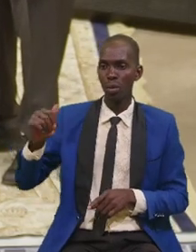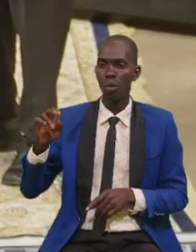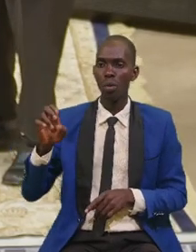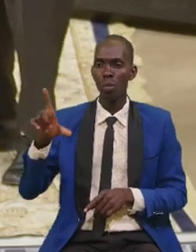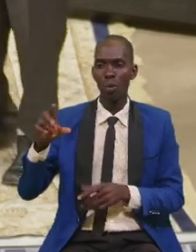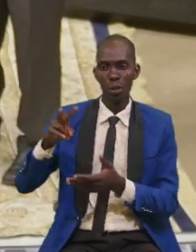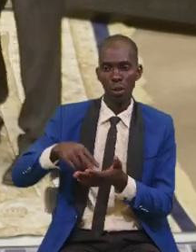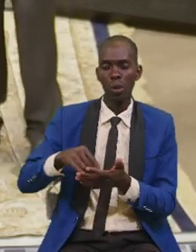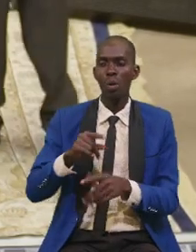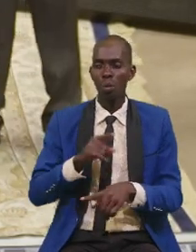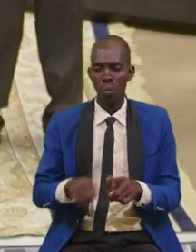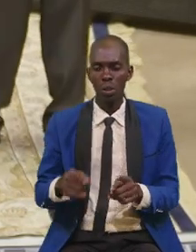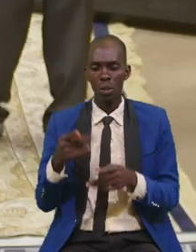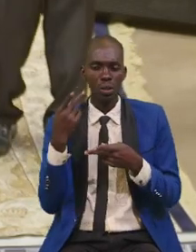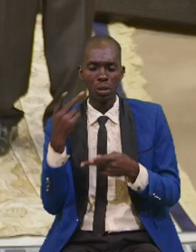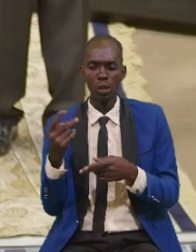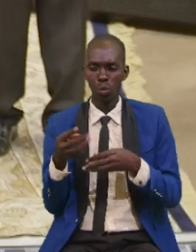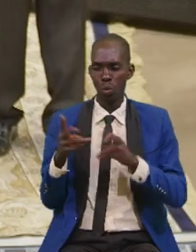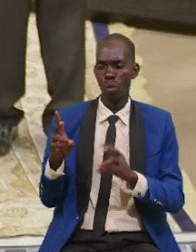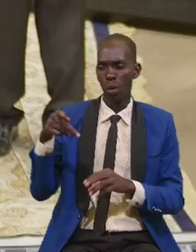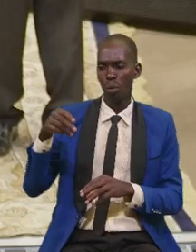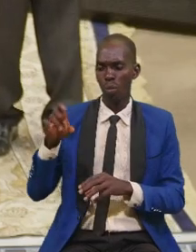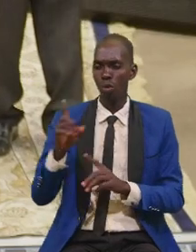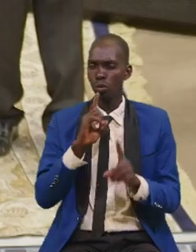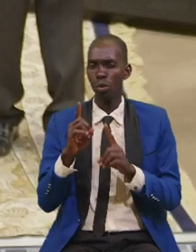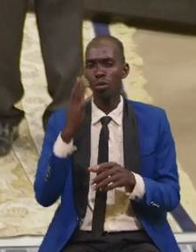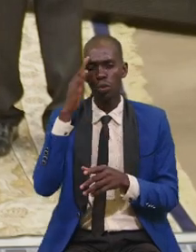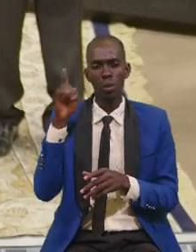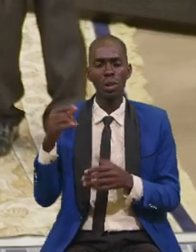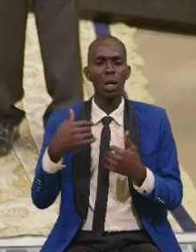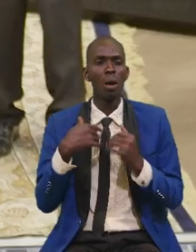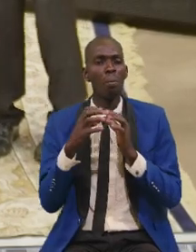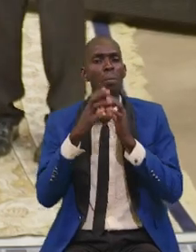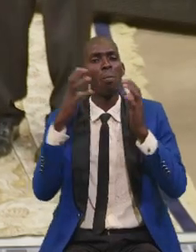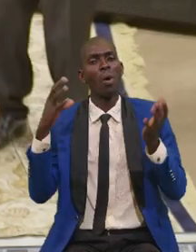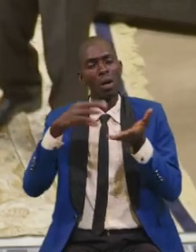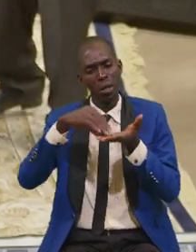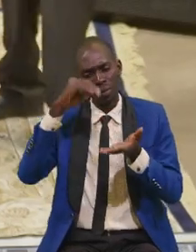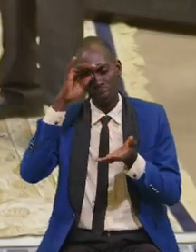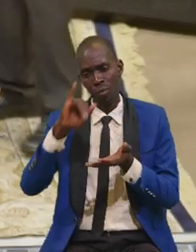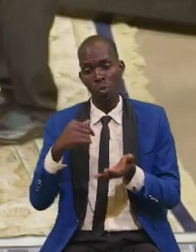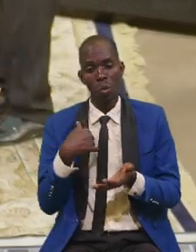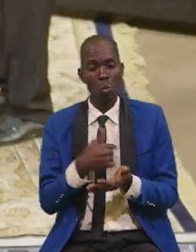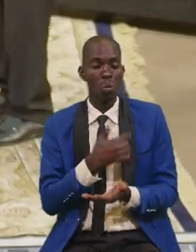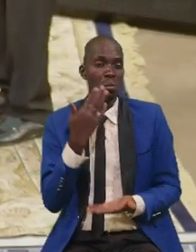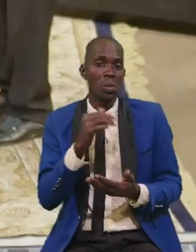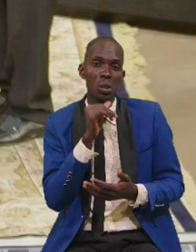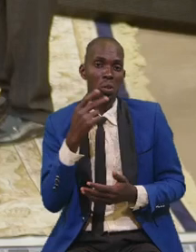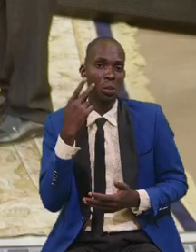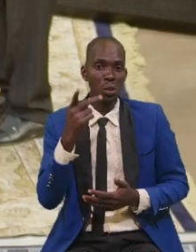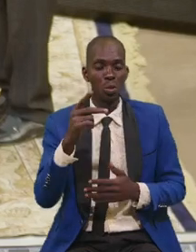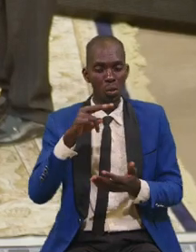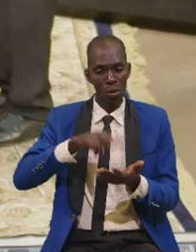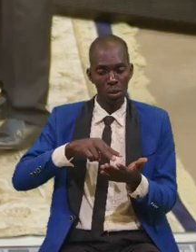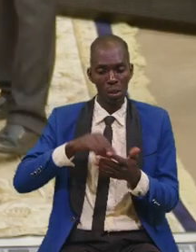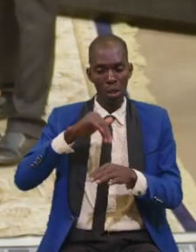man had much learning. You know, we'll not see you while you are burning the midnight oil. We'll not see you while you're learning